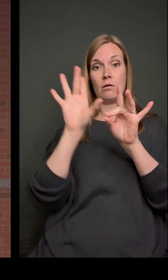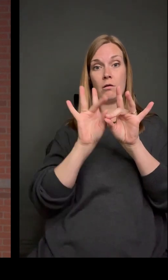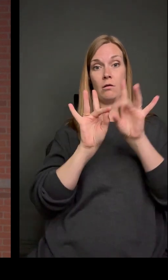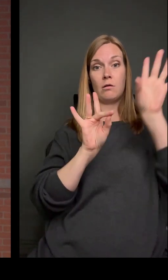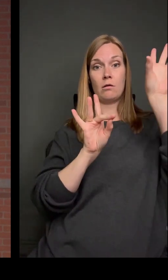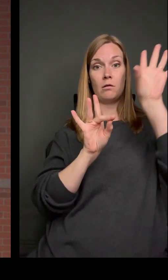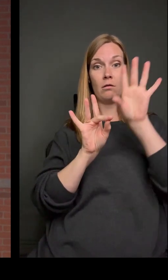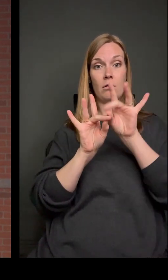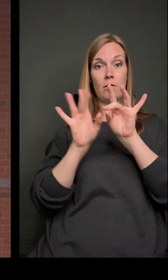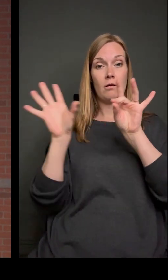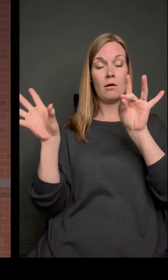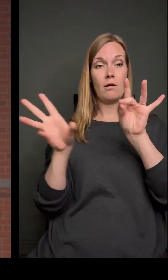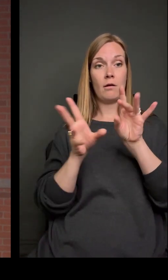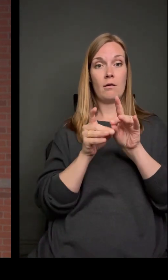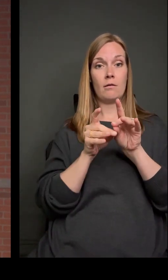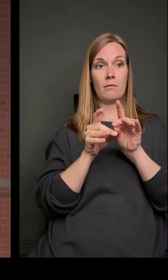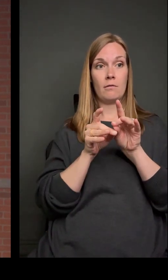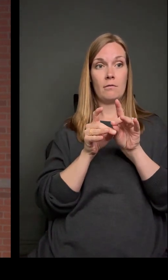call.